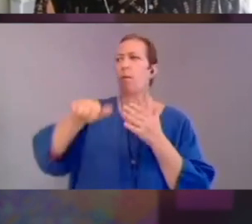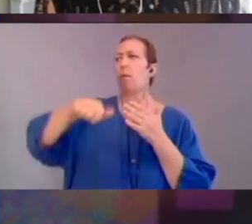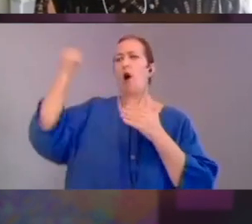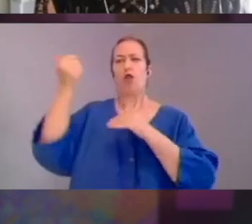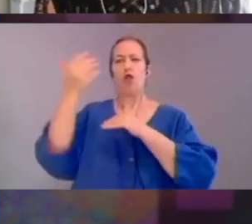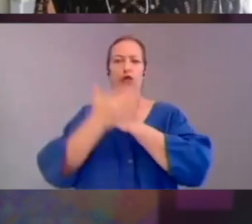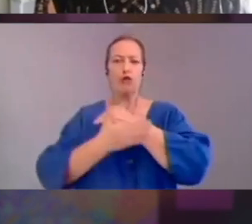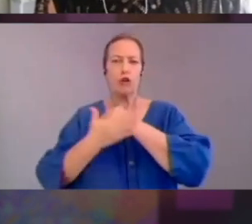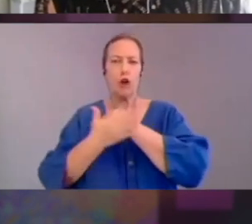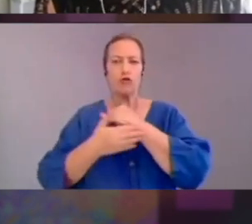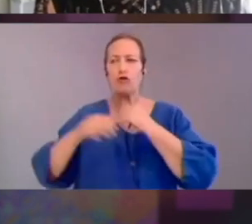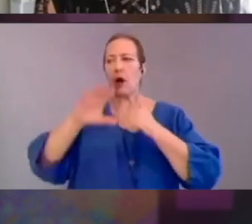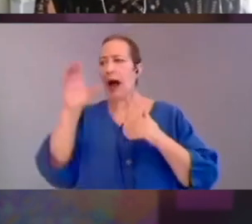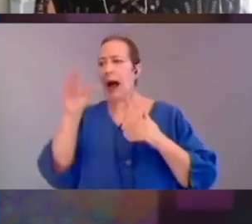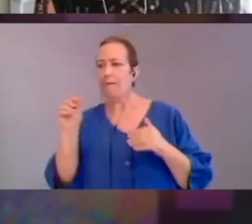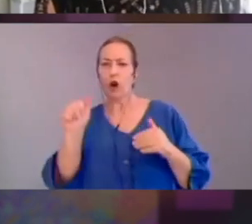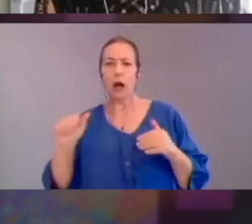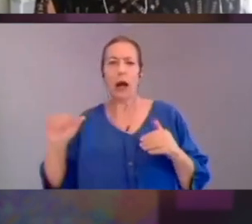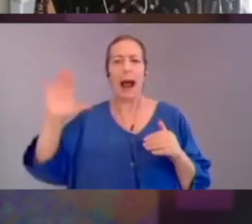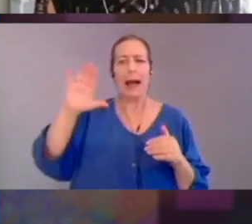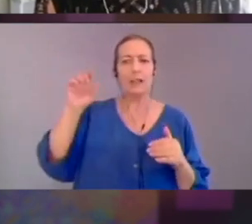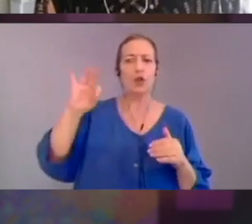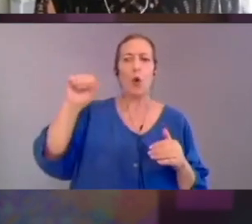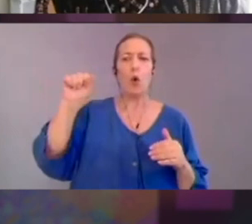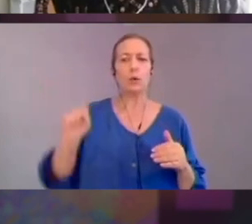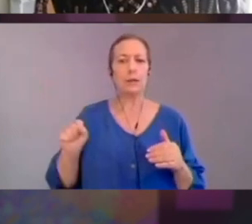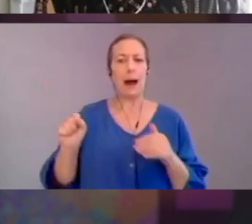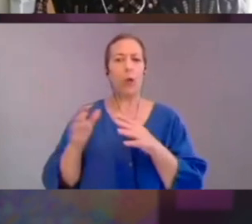Asia, Europe, or South America.